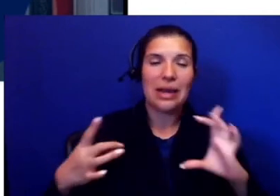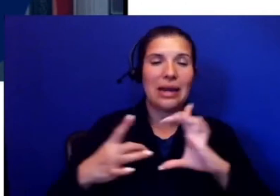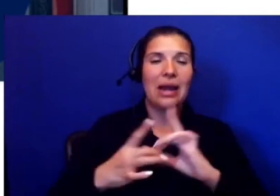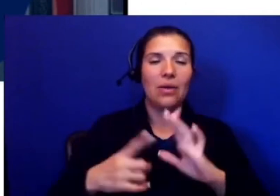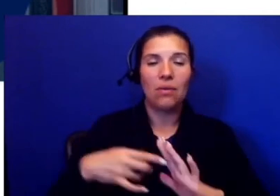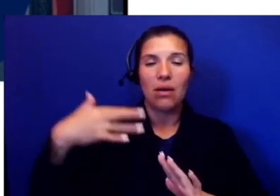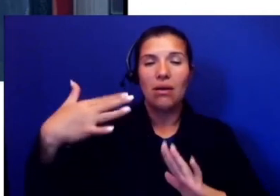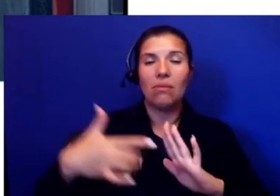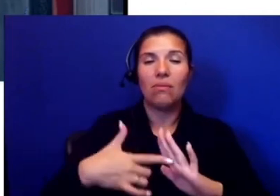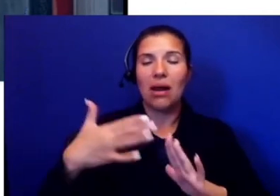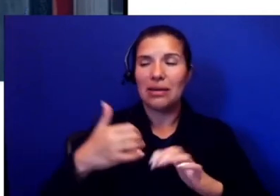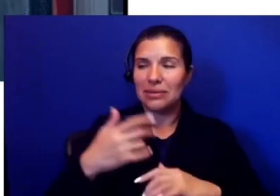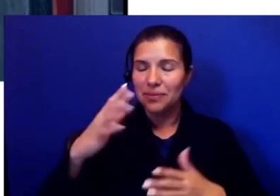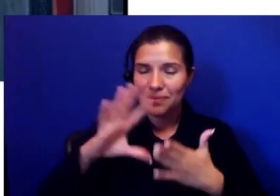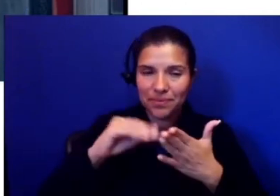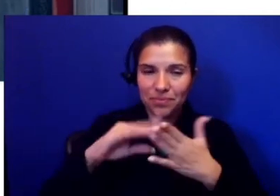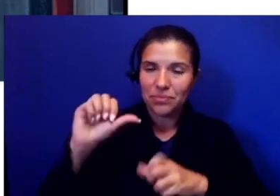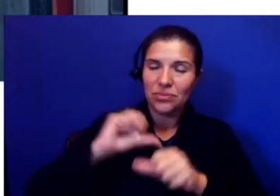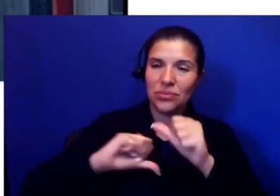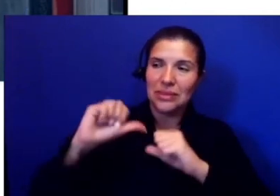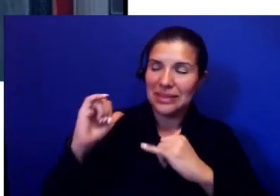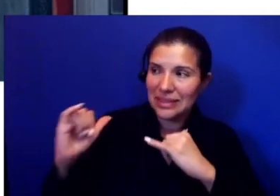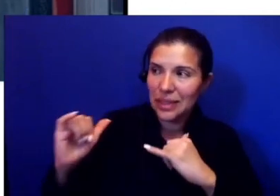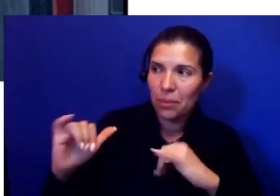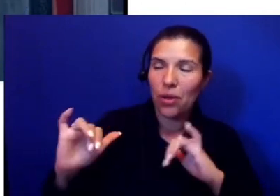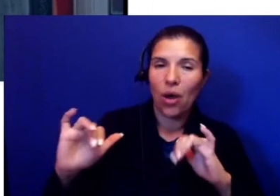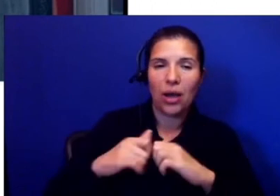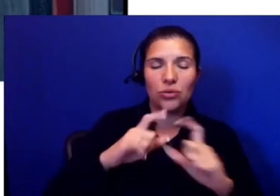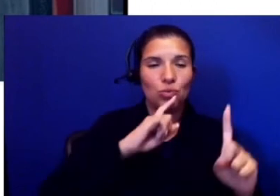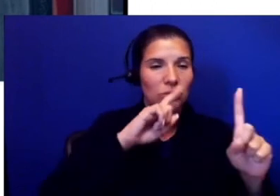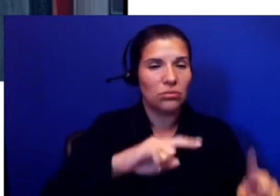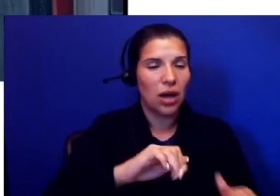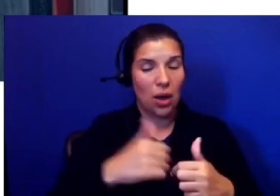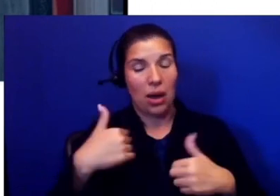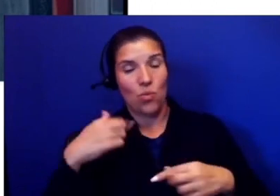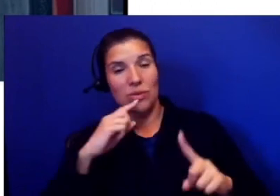how similar they were, and how she was responding, how I was responding. So